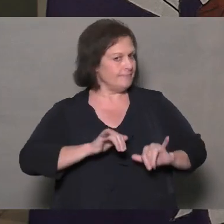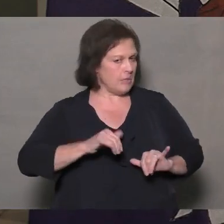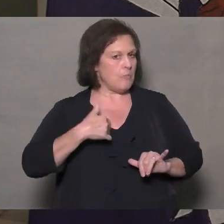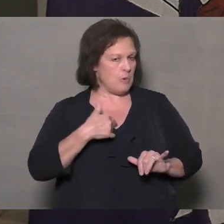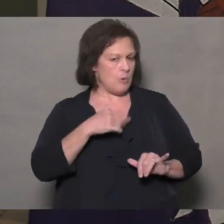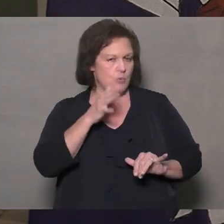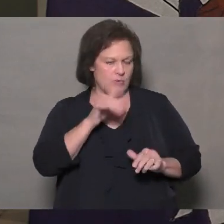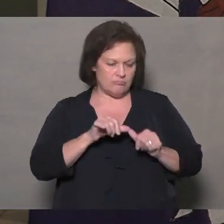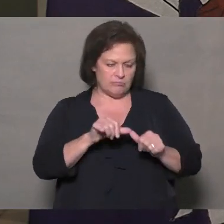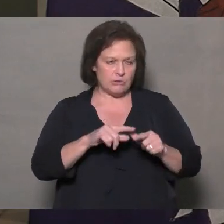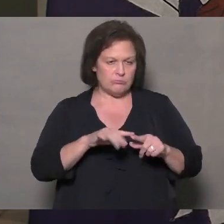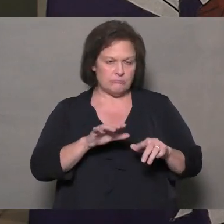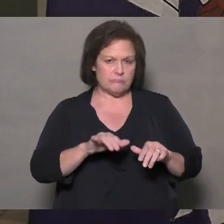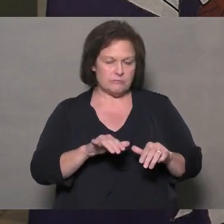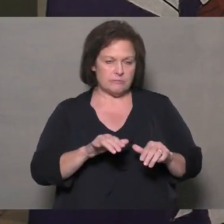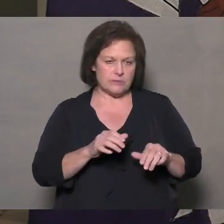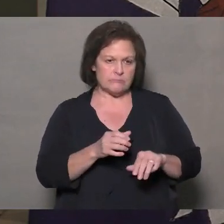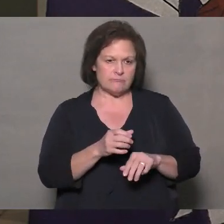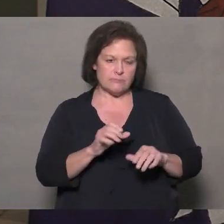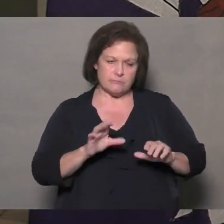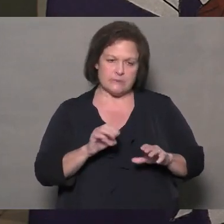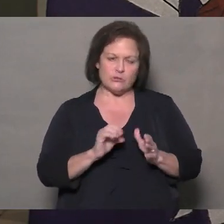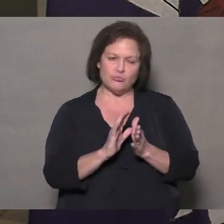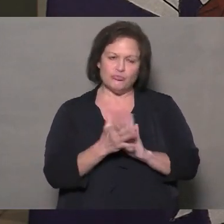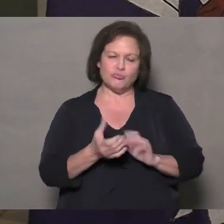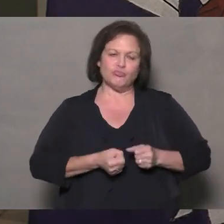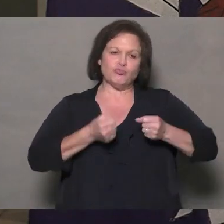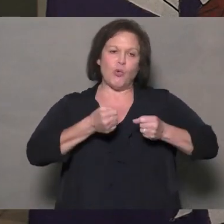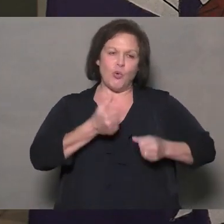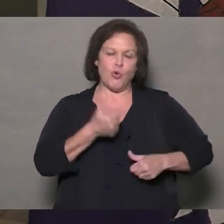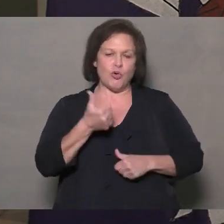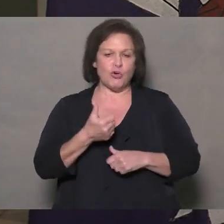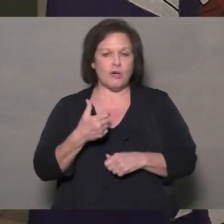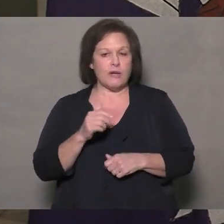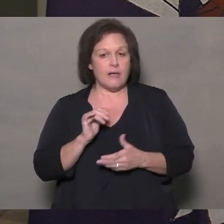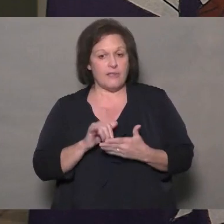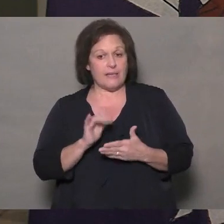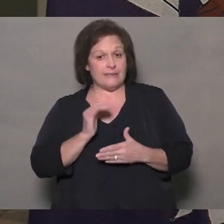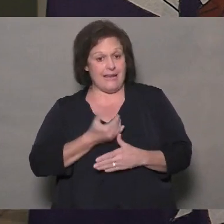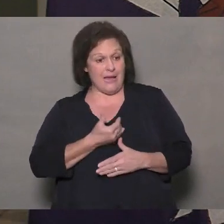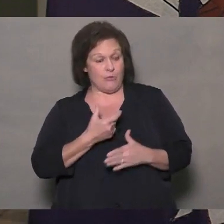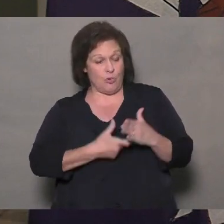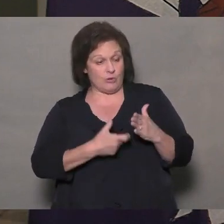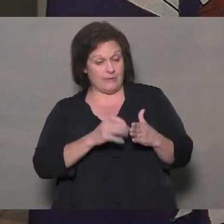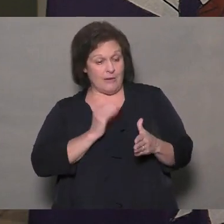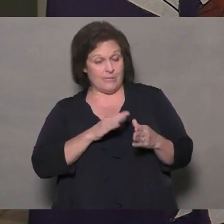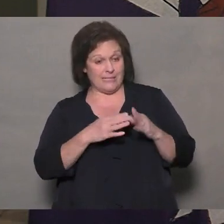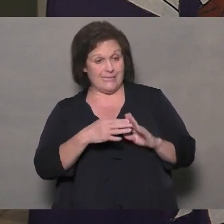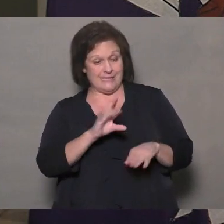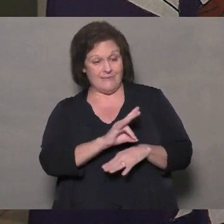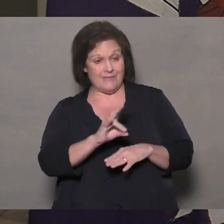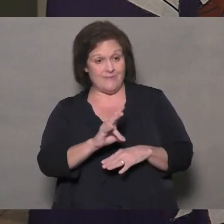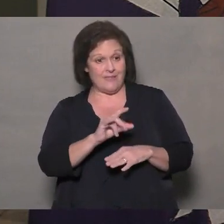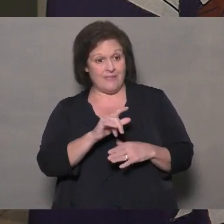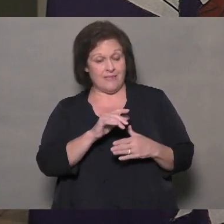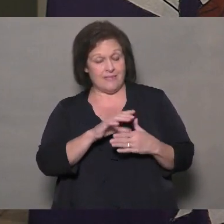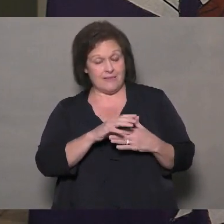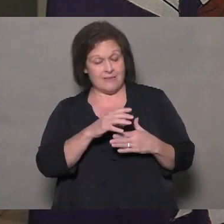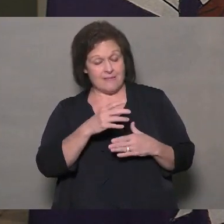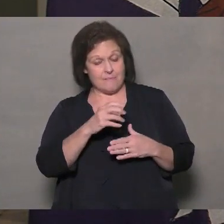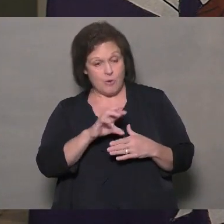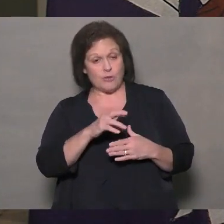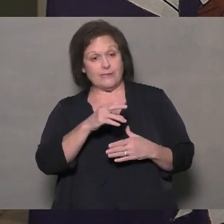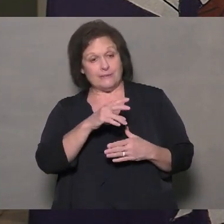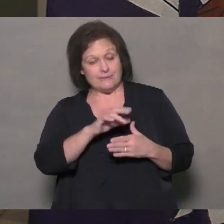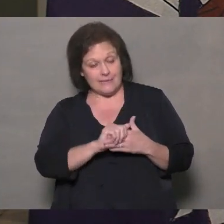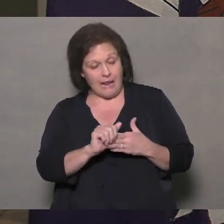stronger. But by contrast, it costs our city about $77,000 per person